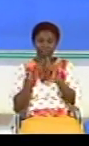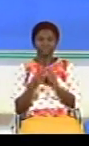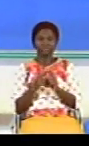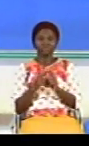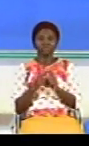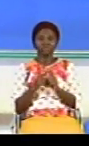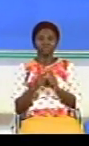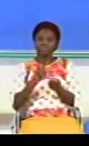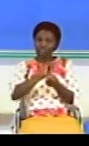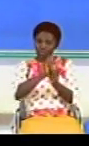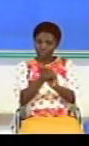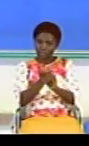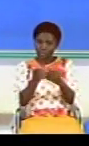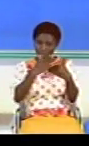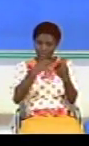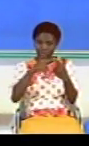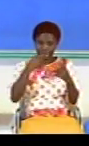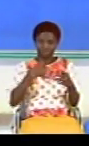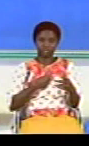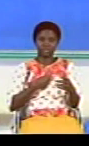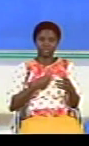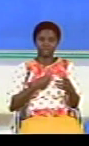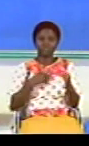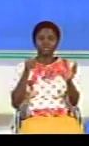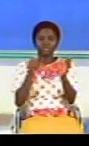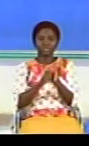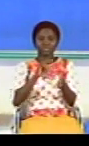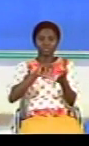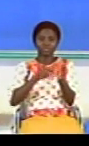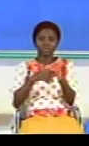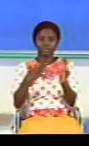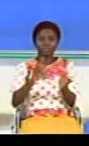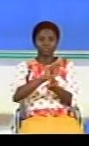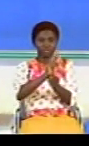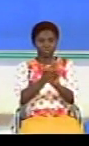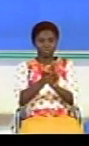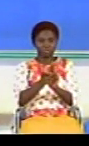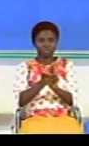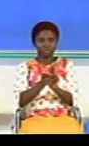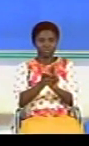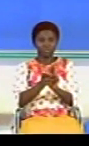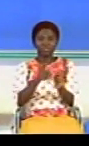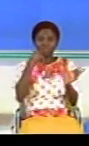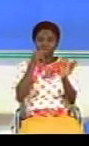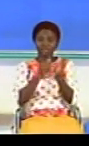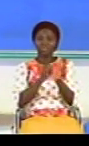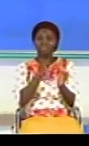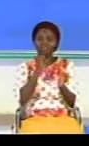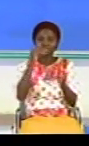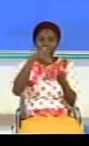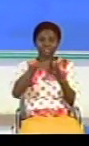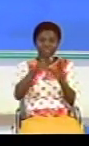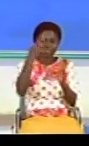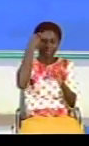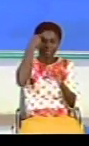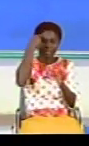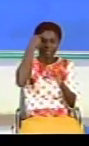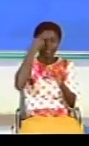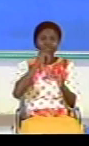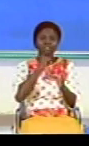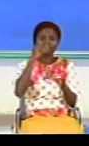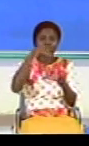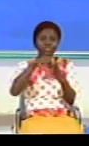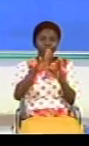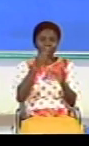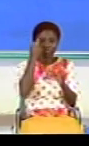says, not in your mind, not in your thought, not like a proposal, not